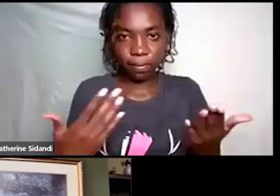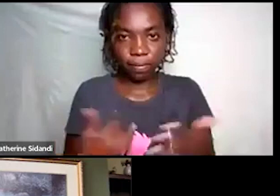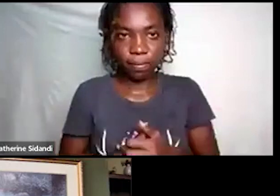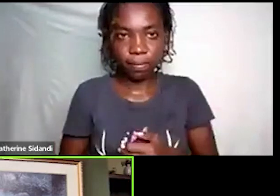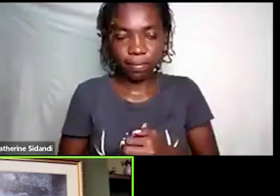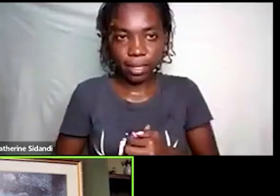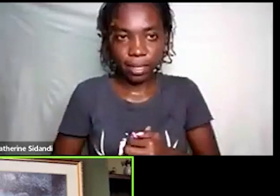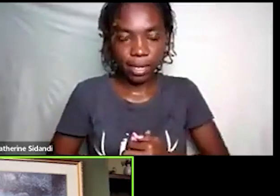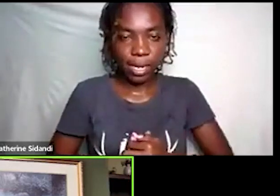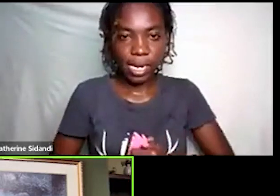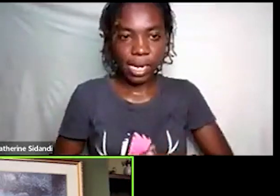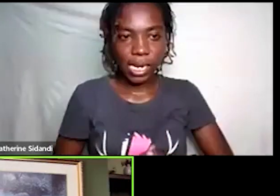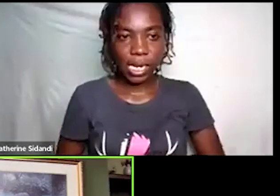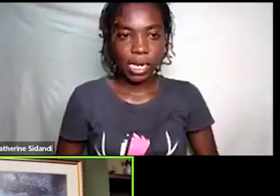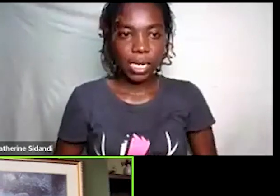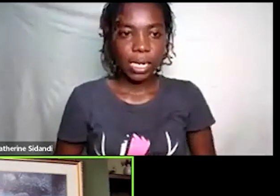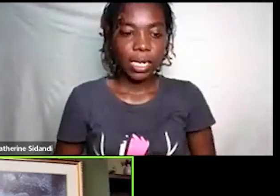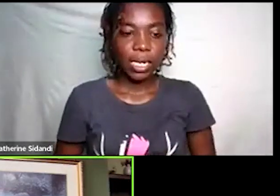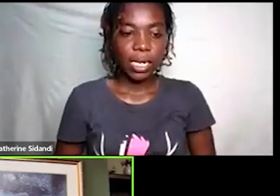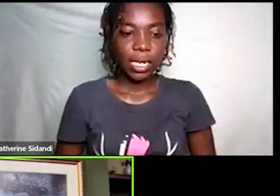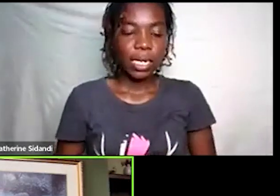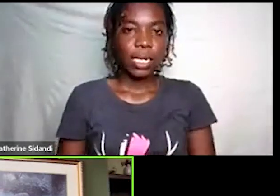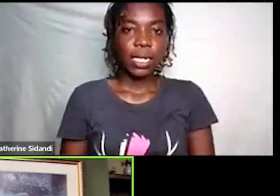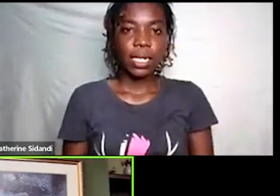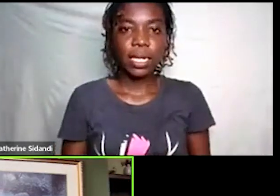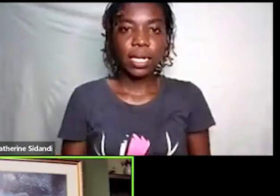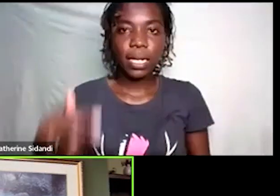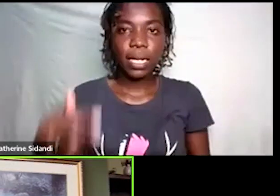Hello. Hello. Yes, we can hear you.